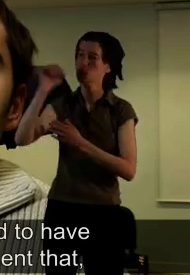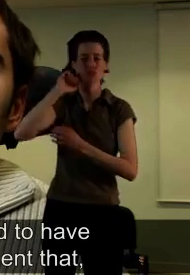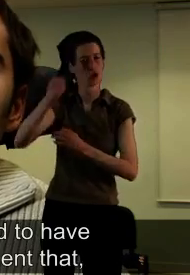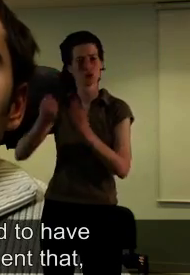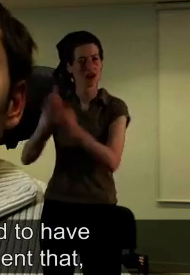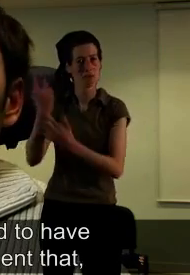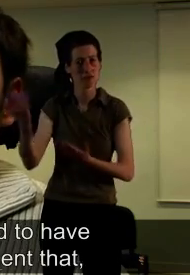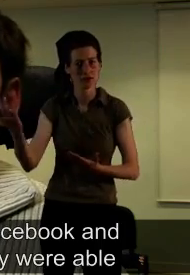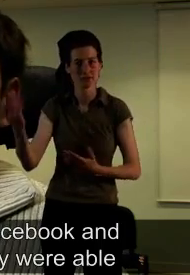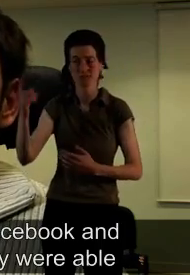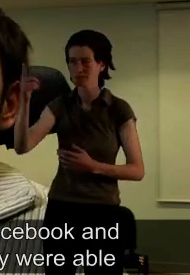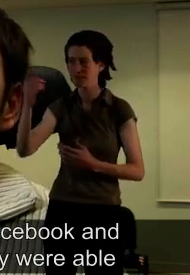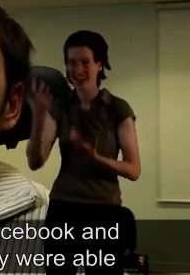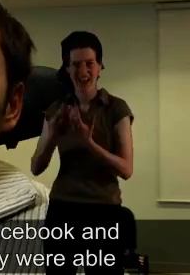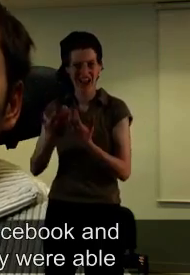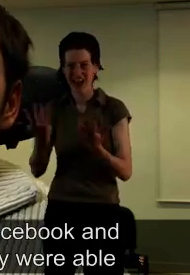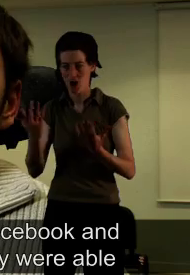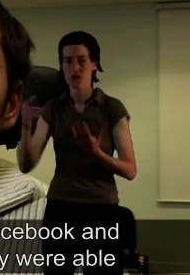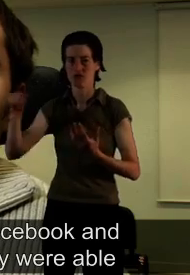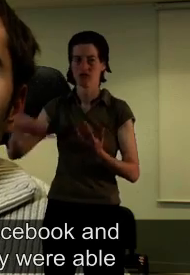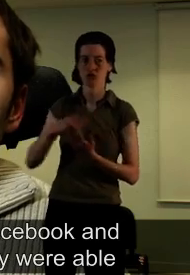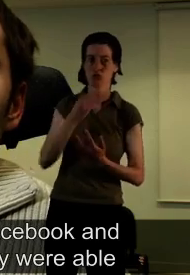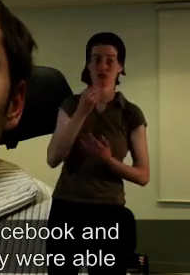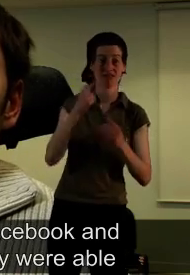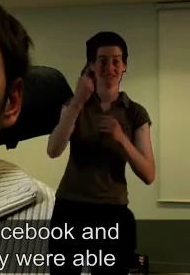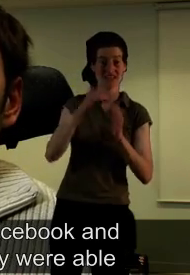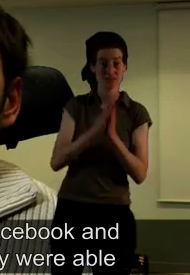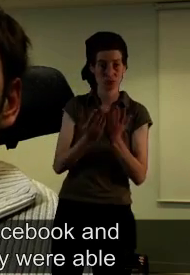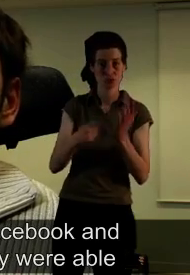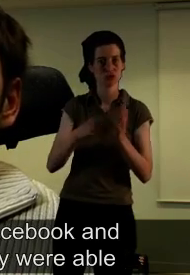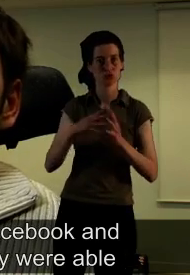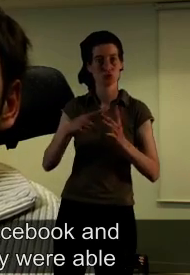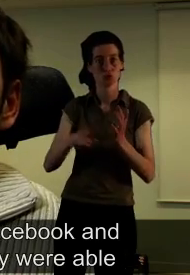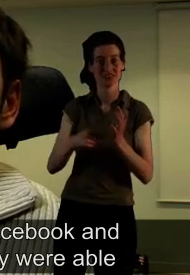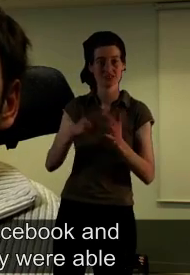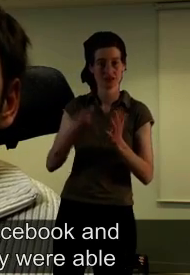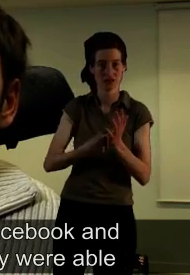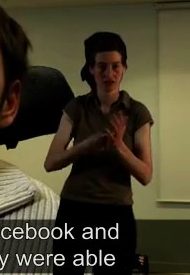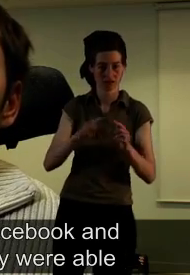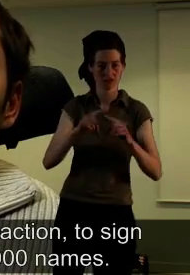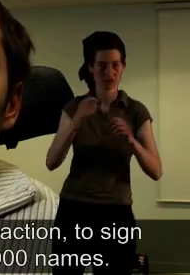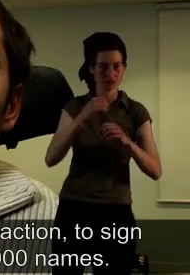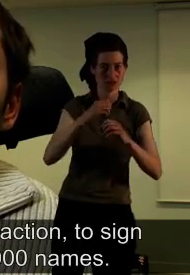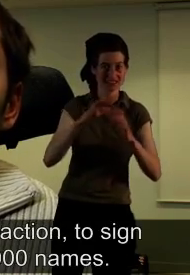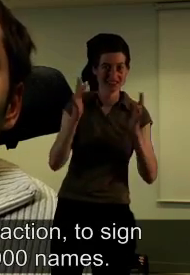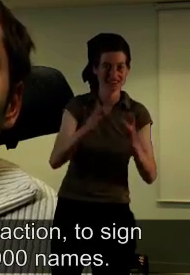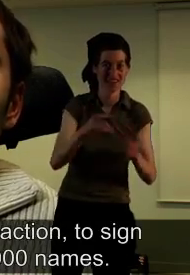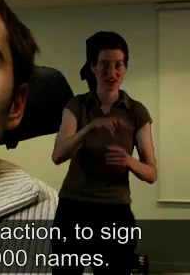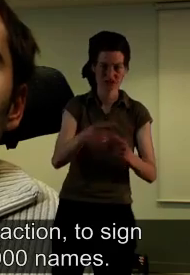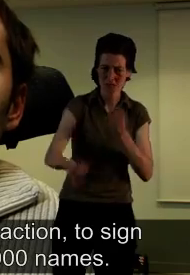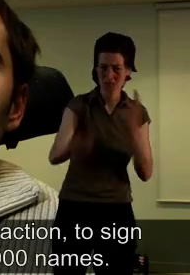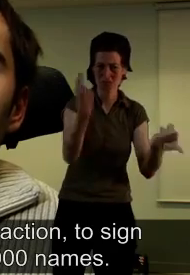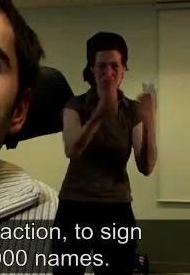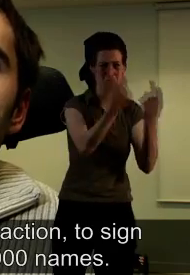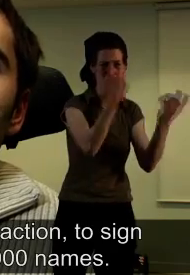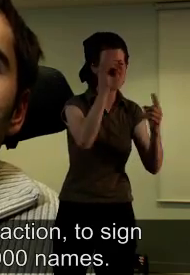have confirmation from the government that that wouldn't happen. And so by using Facebook and Twitter and all the other tools, they were able to call this